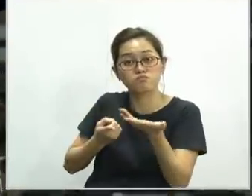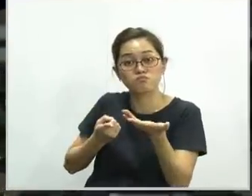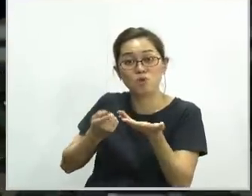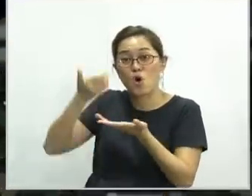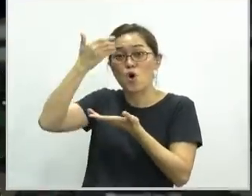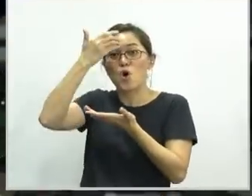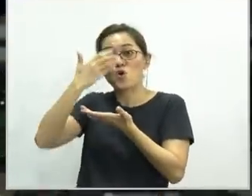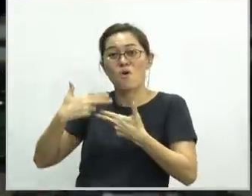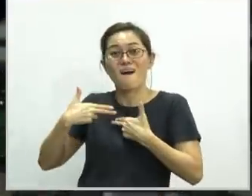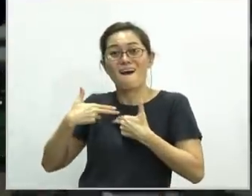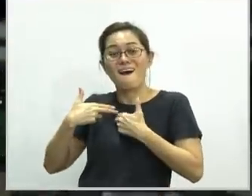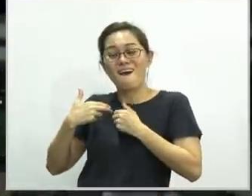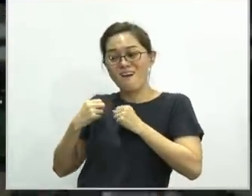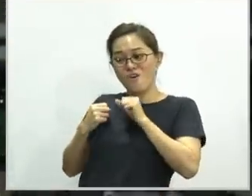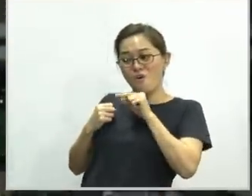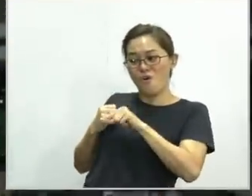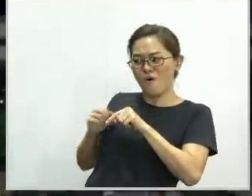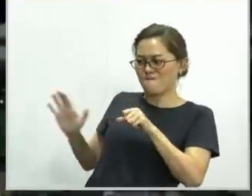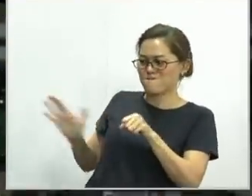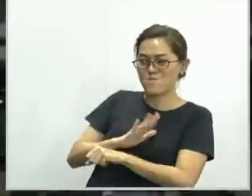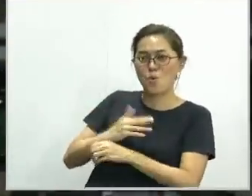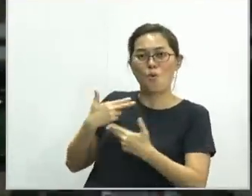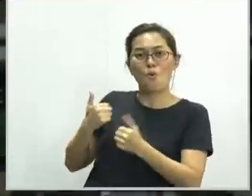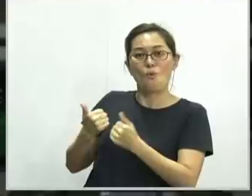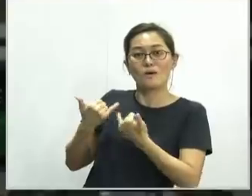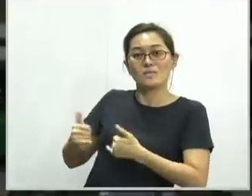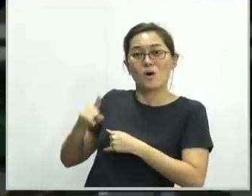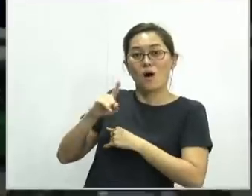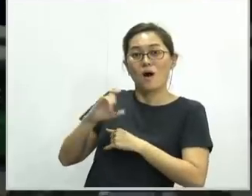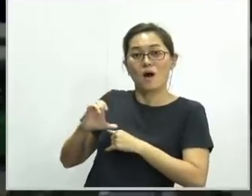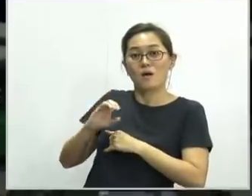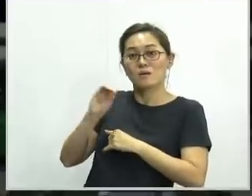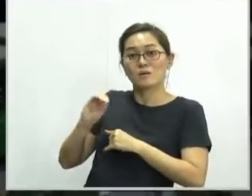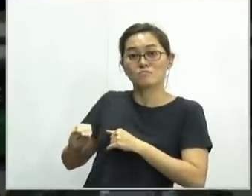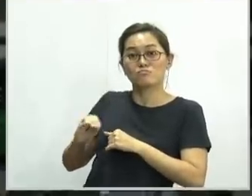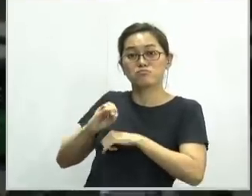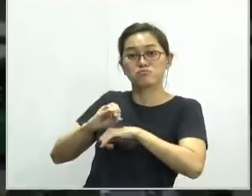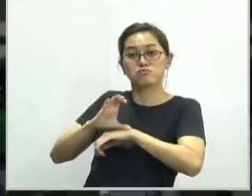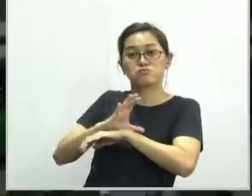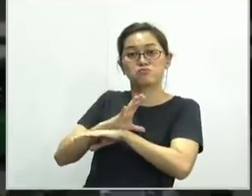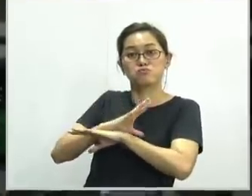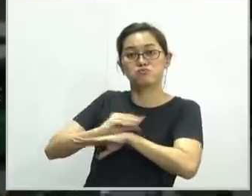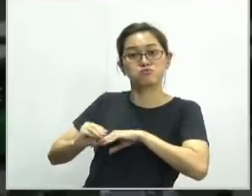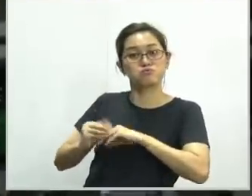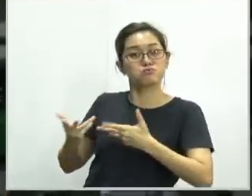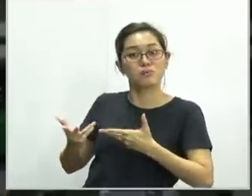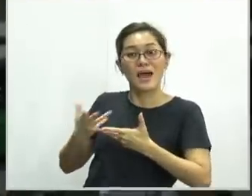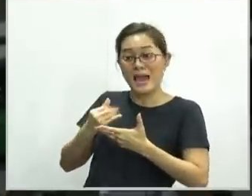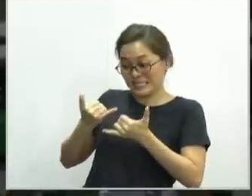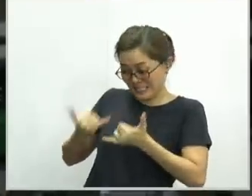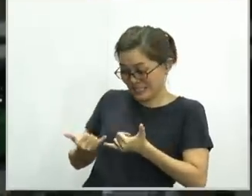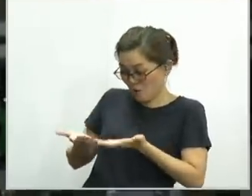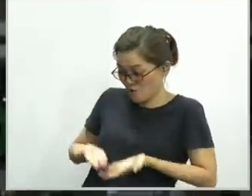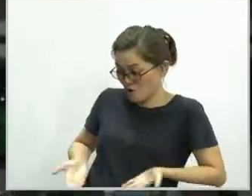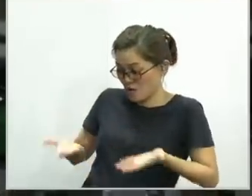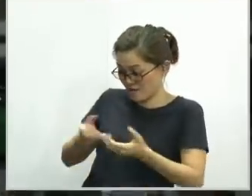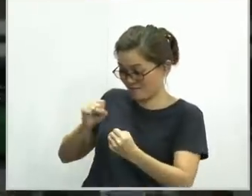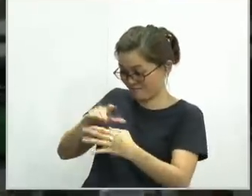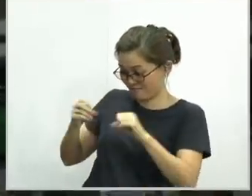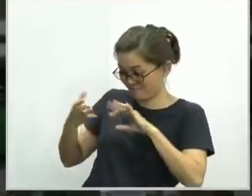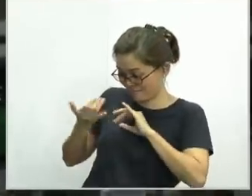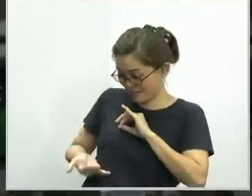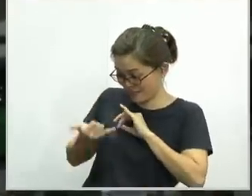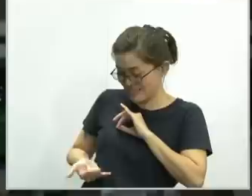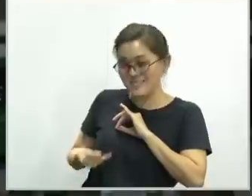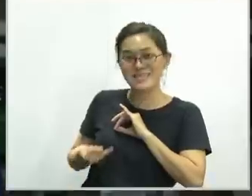her totally. And she's 100% cancer-free. And she's even here in the National Stadium